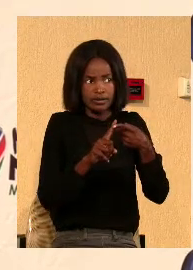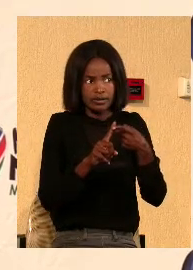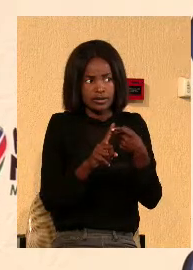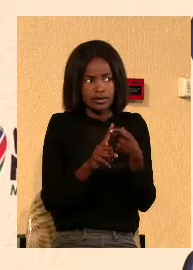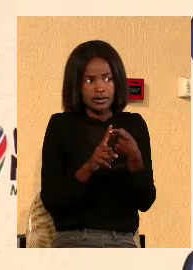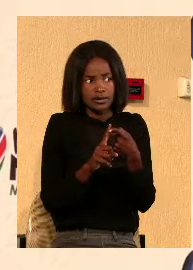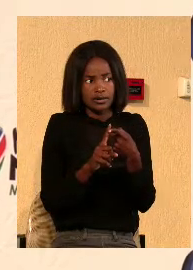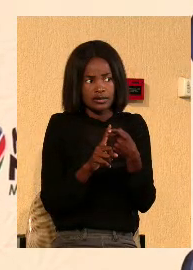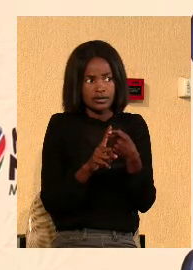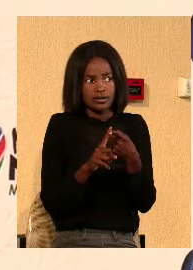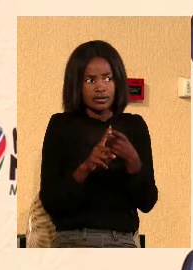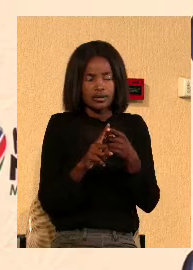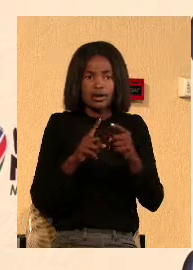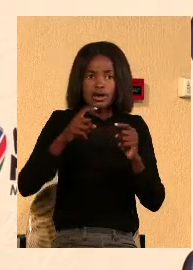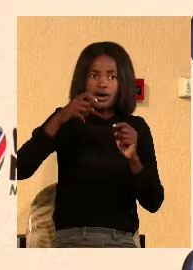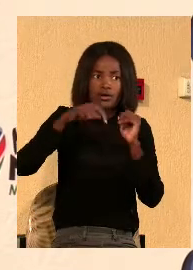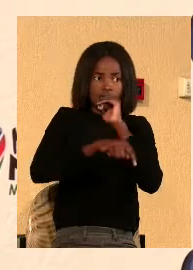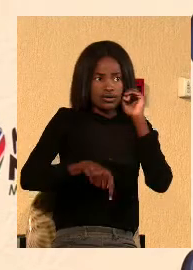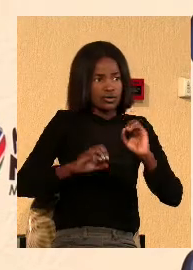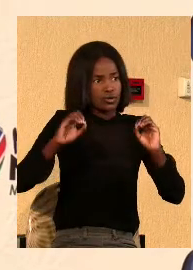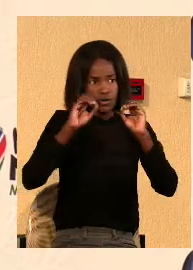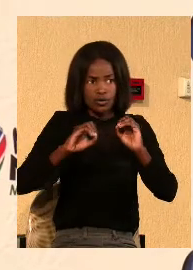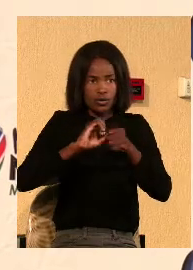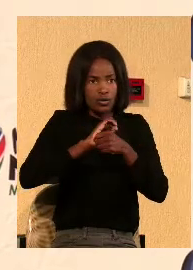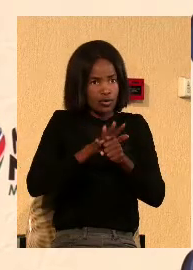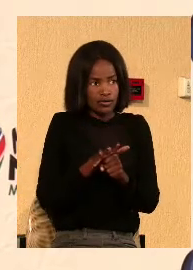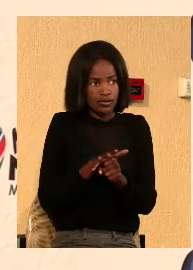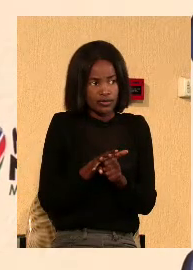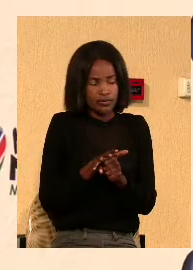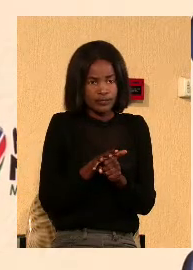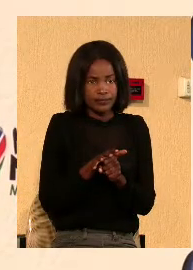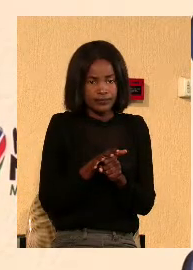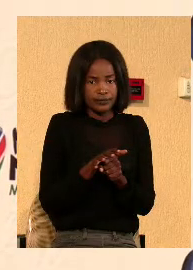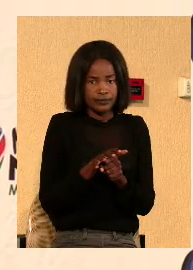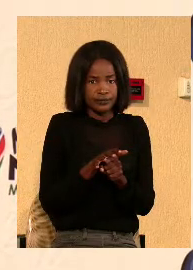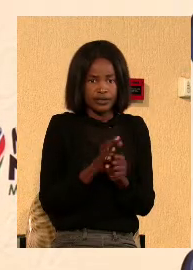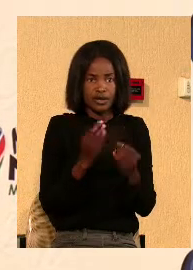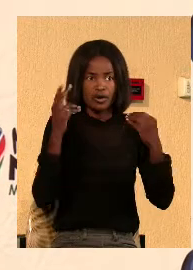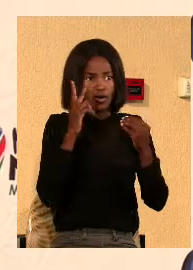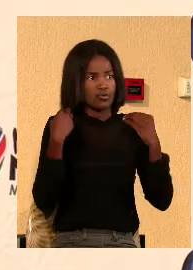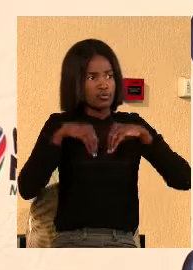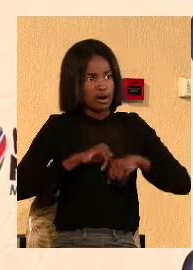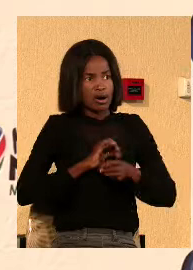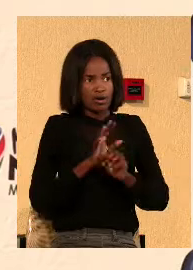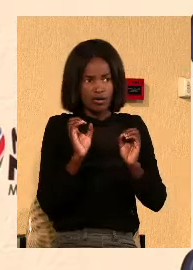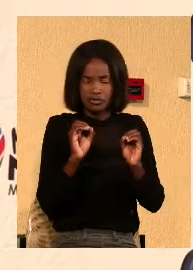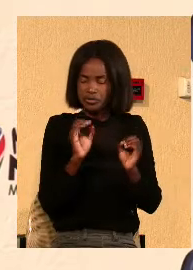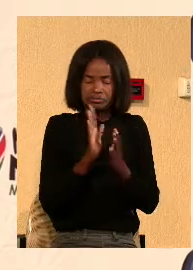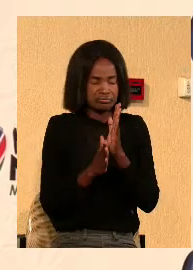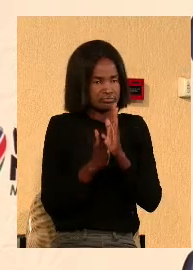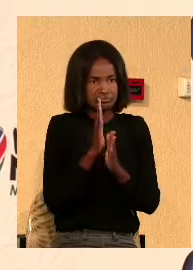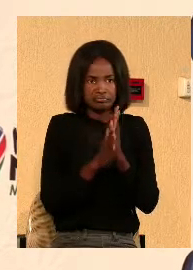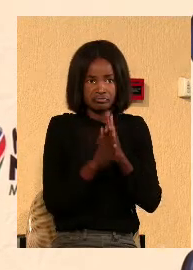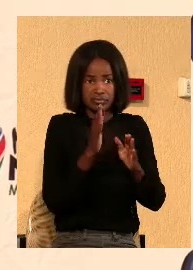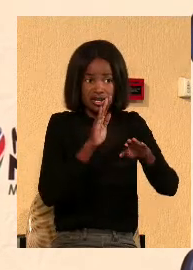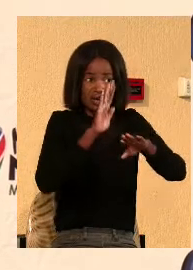country doesn't have cases. It is called no cases. It's the first scenario where we don't have cases reported